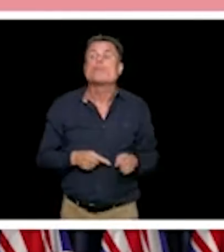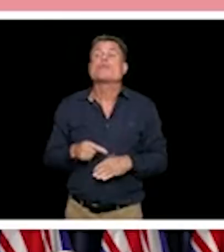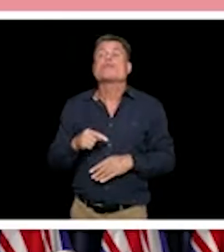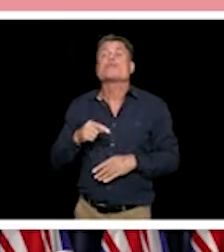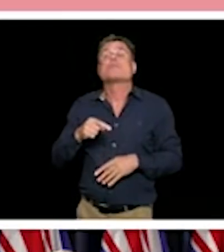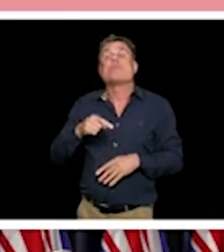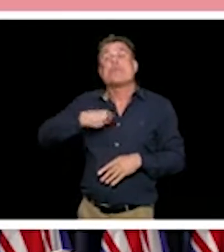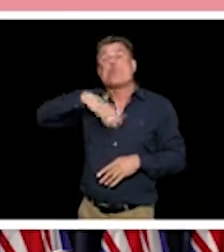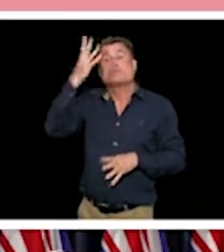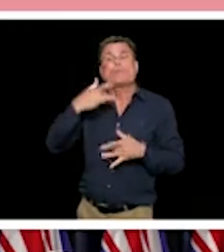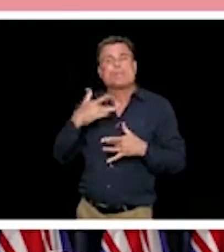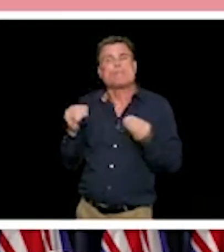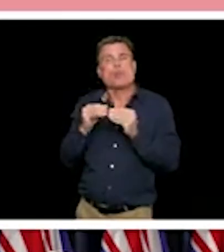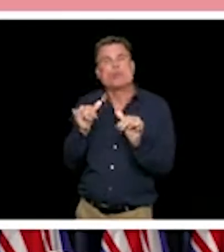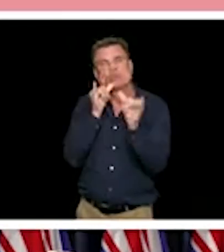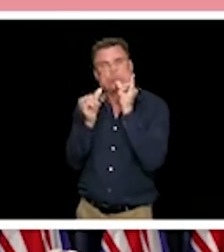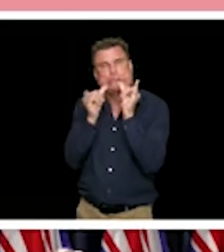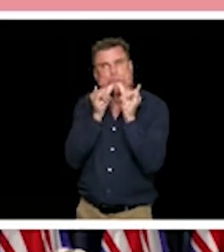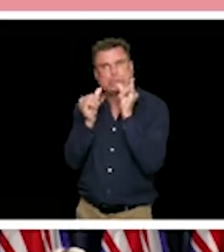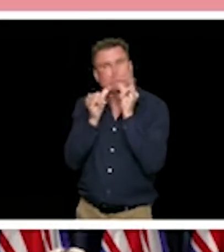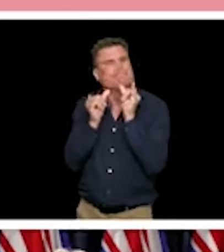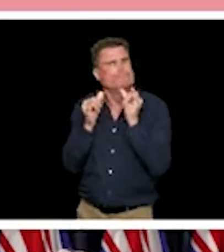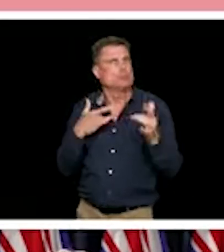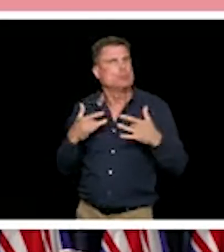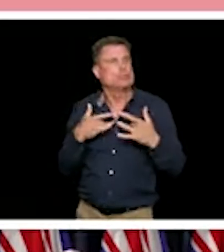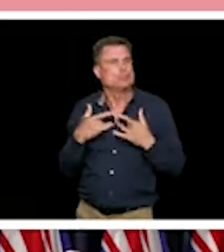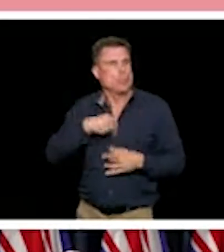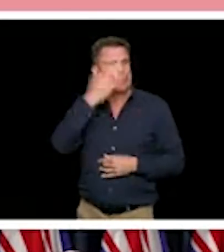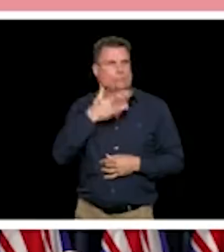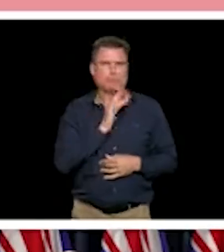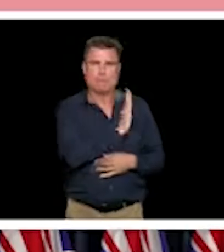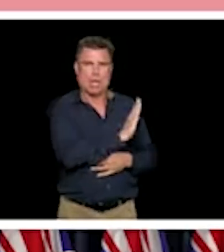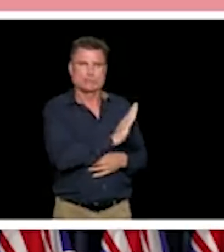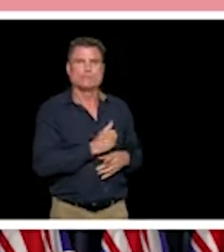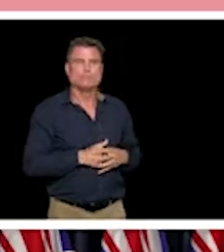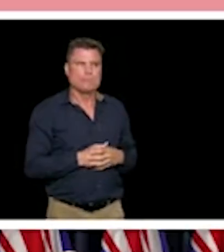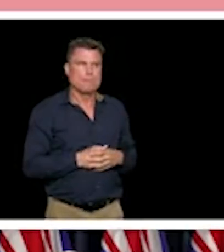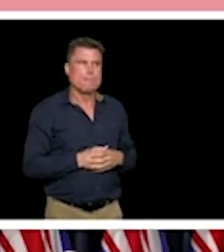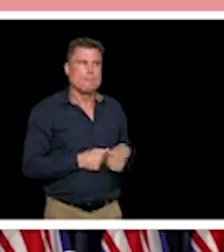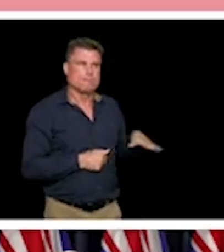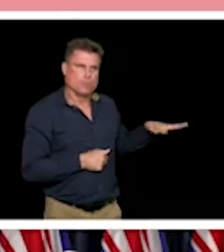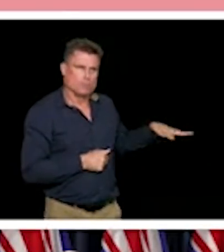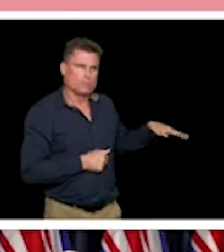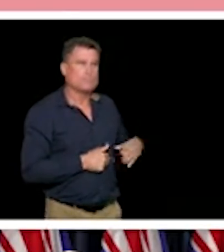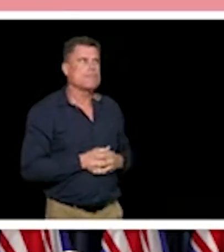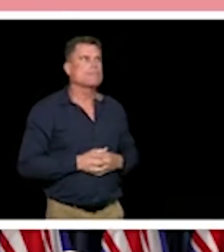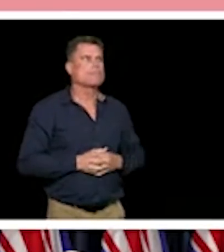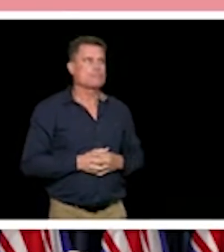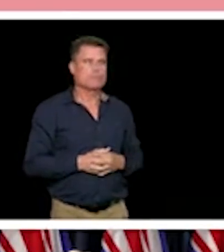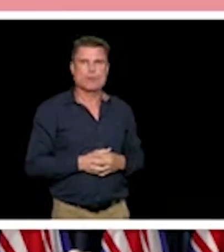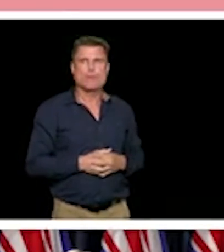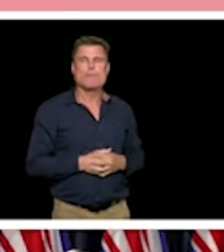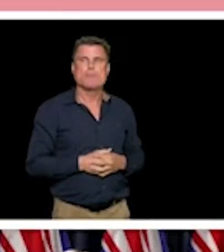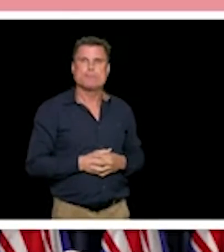be concerning in terms of helping to cope with the measures that we've seen during this pandemic.